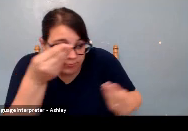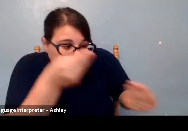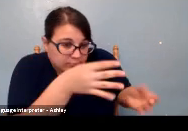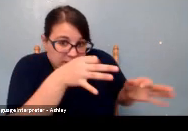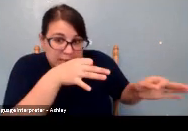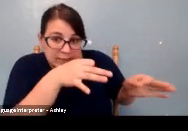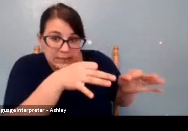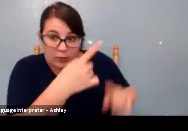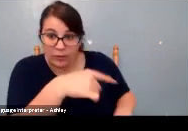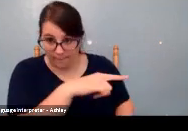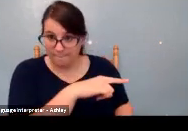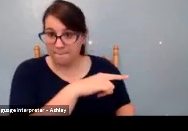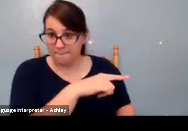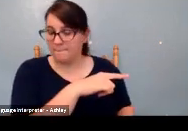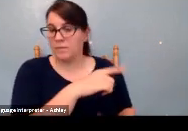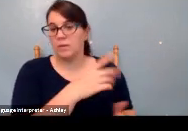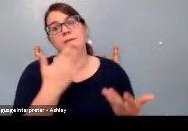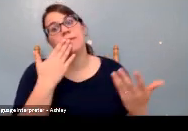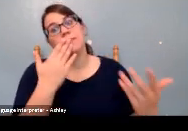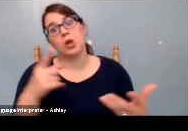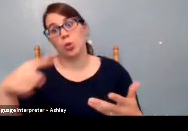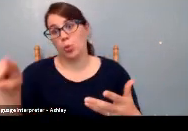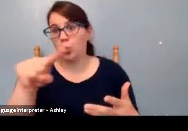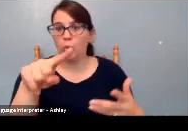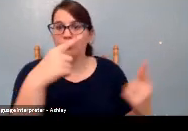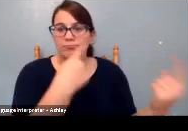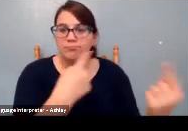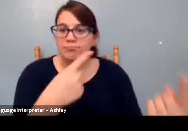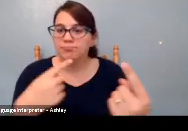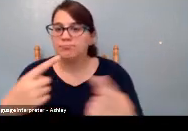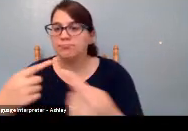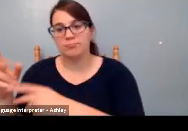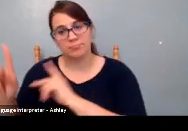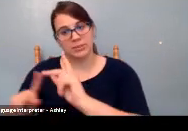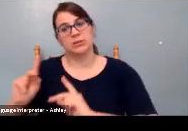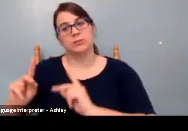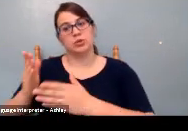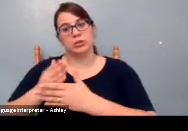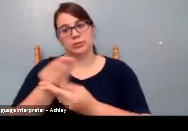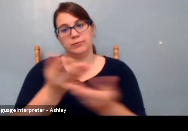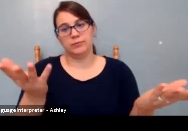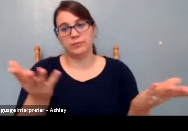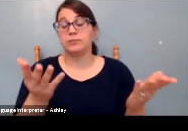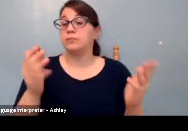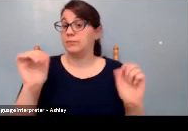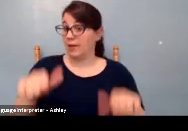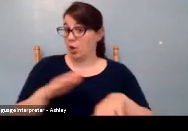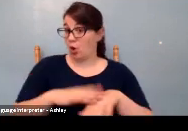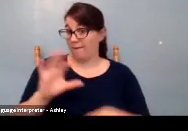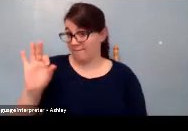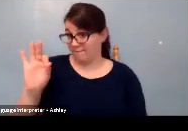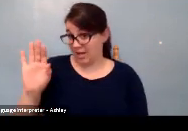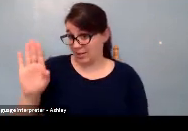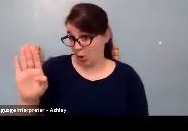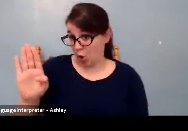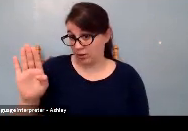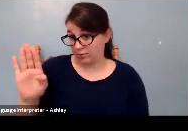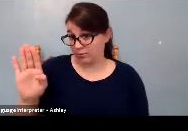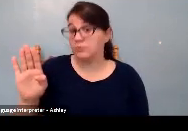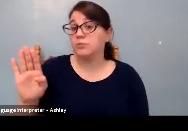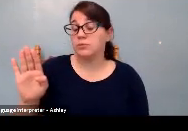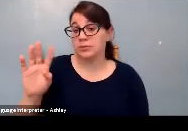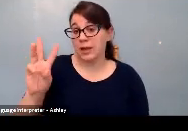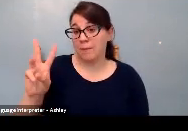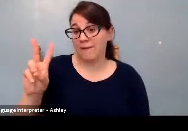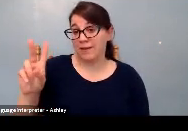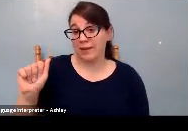we appreciate your efforts in helping to spread the word. We have a Facebook page, WVABLE. So if you're not already following, you